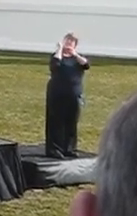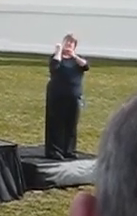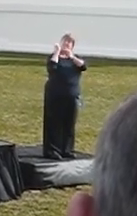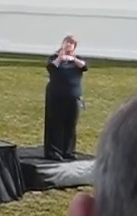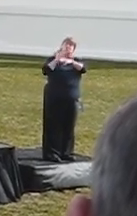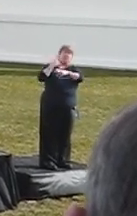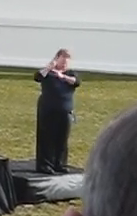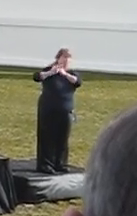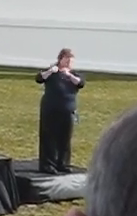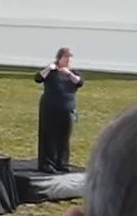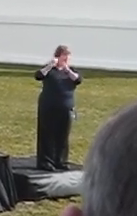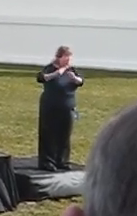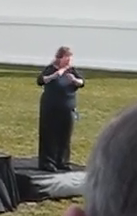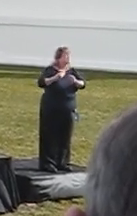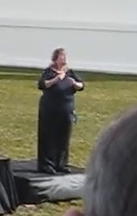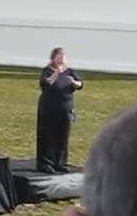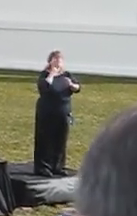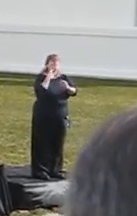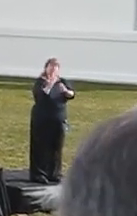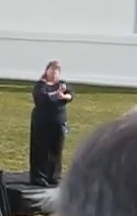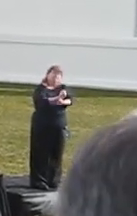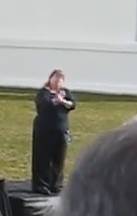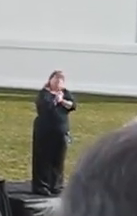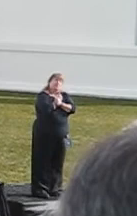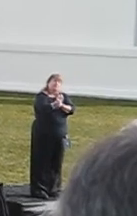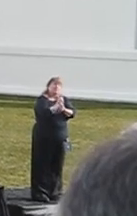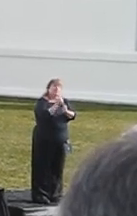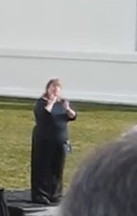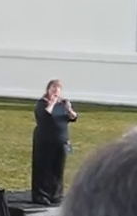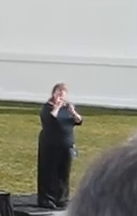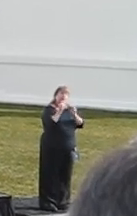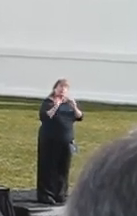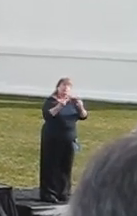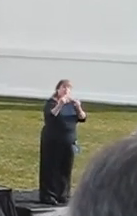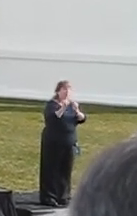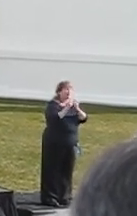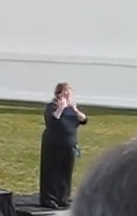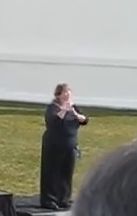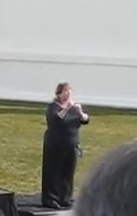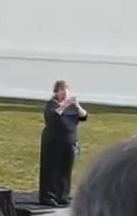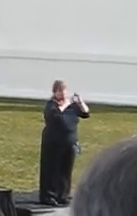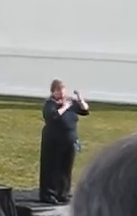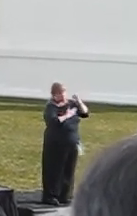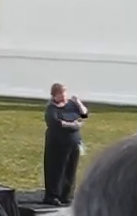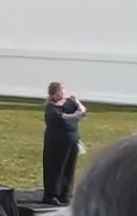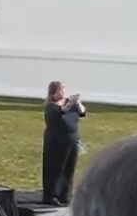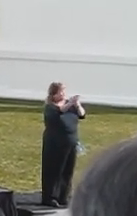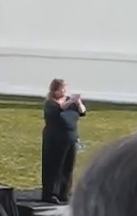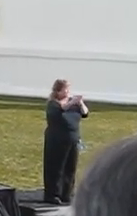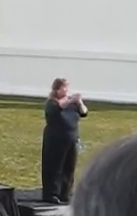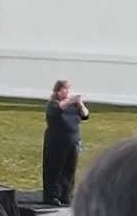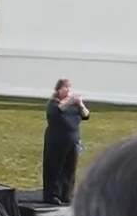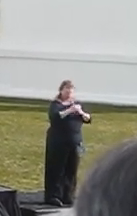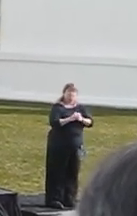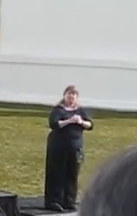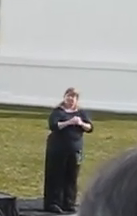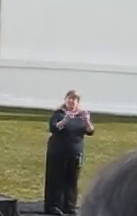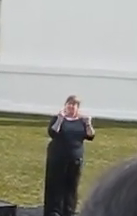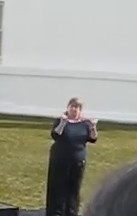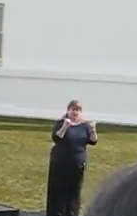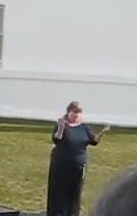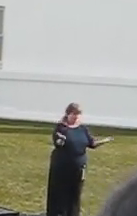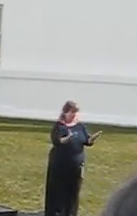behind us, we embrace the limitless opportunities stretching out far before us. And it is